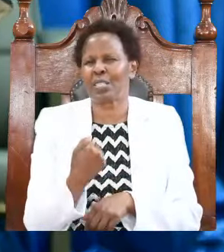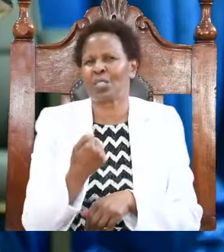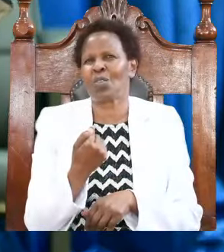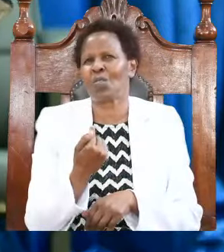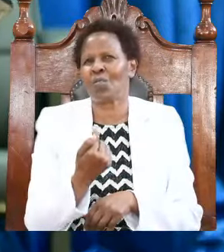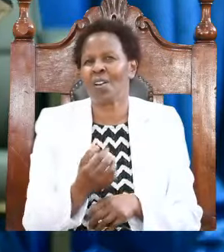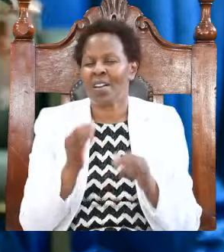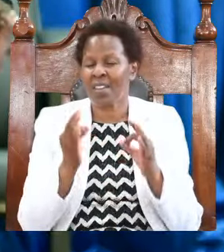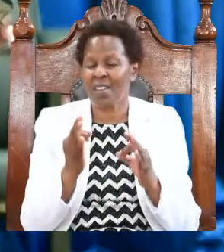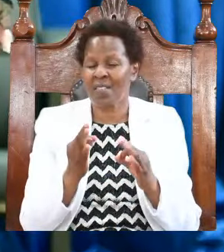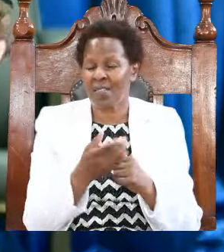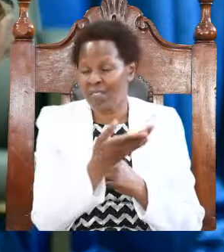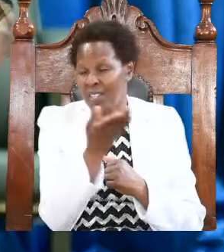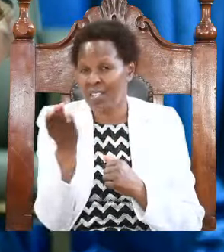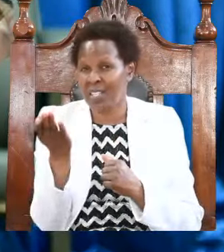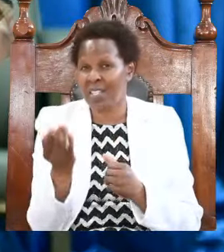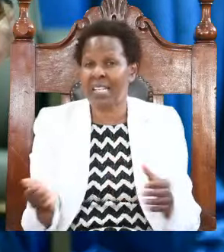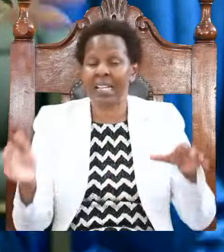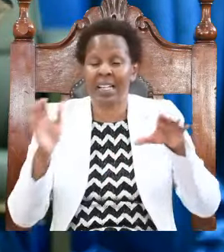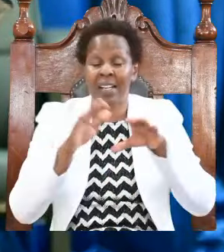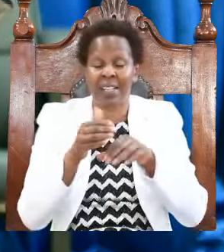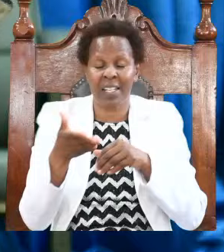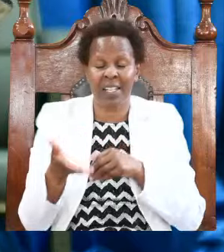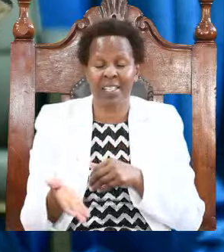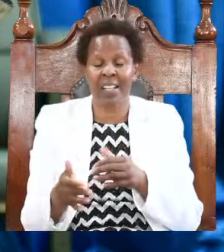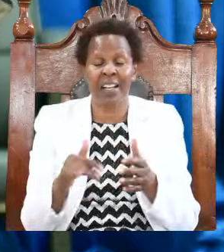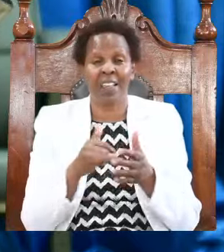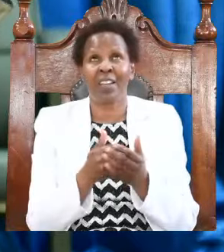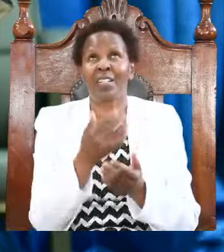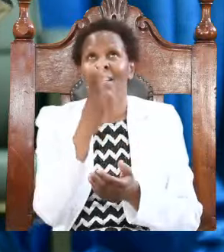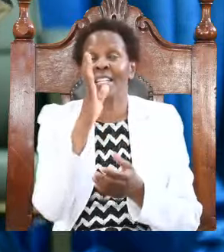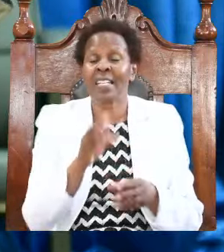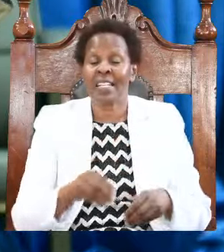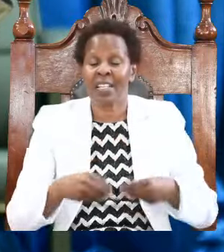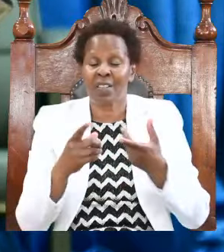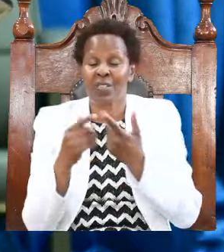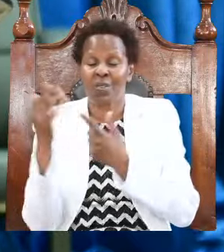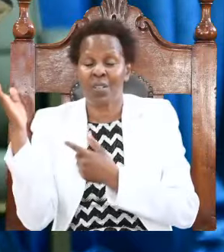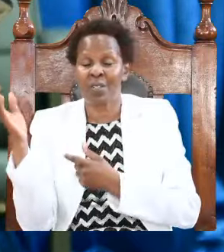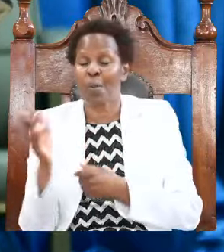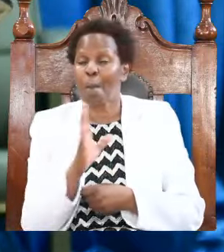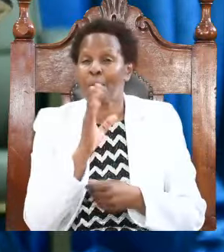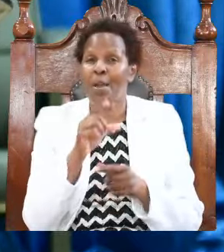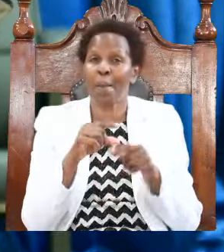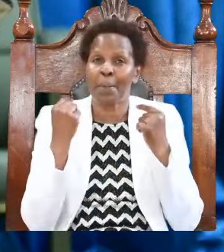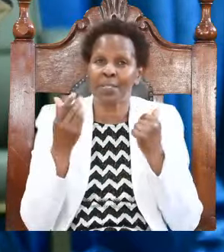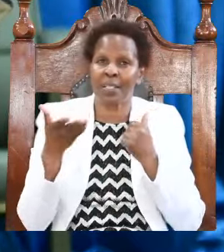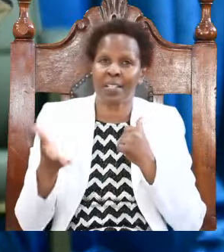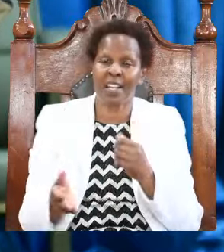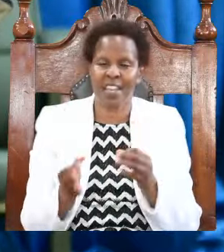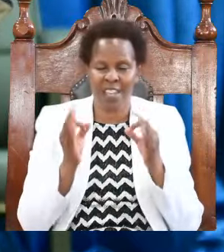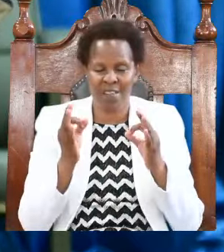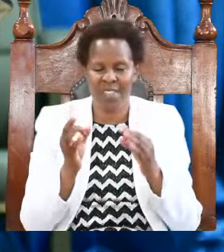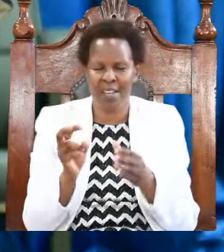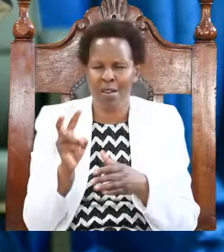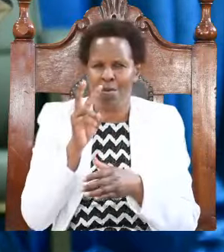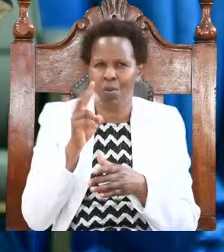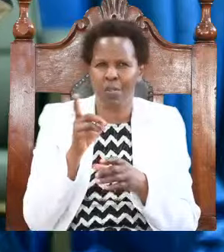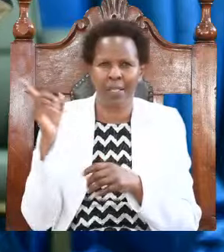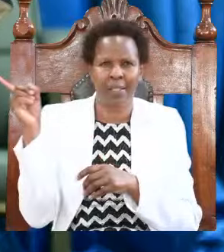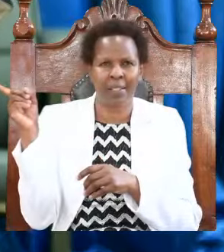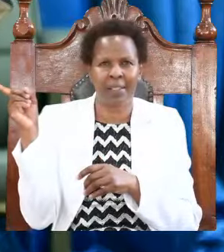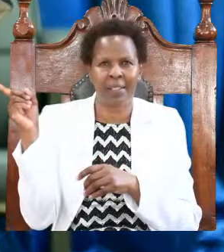If this congregation that the Lord has entrusted to me to be its pastor, if they were to look at me, if